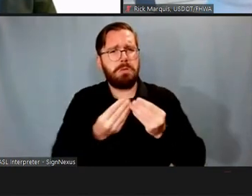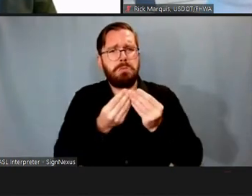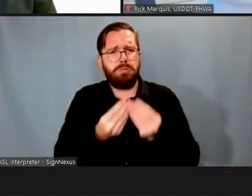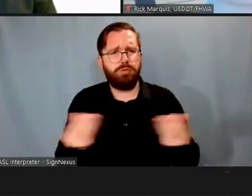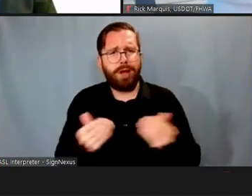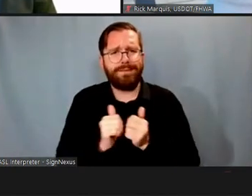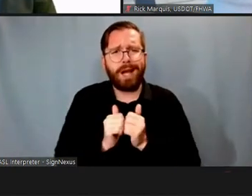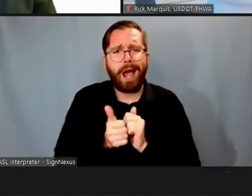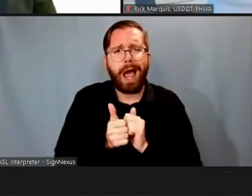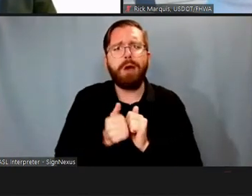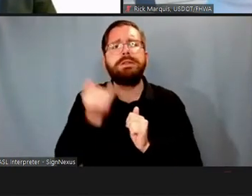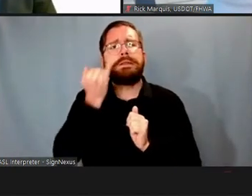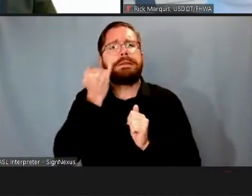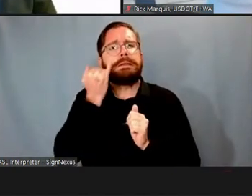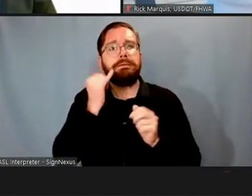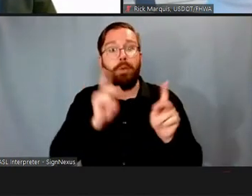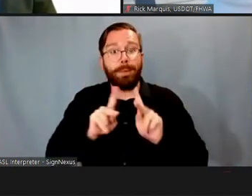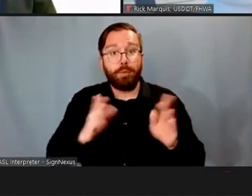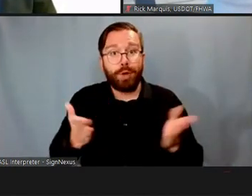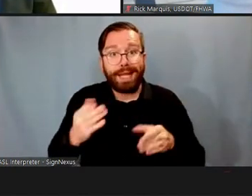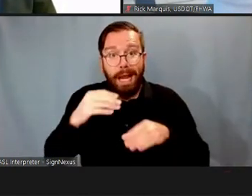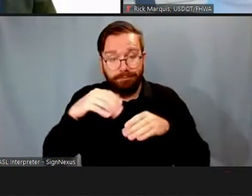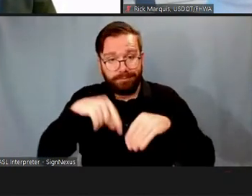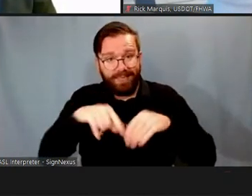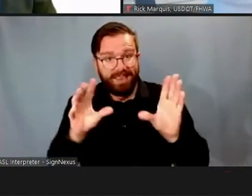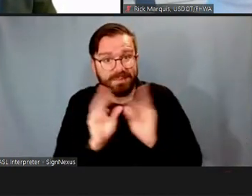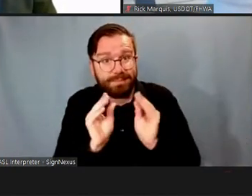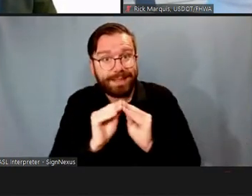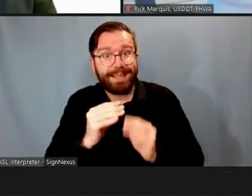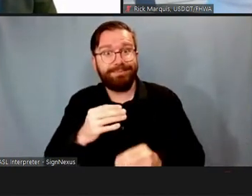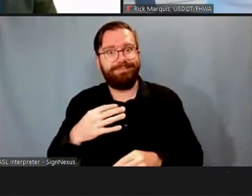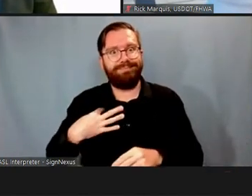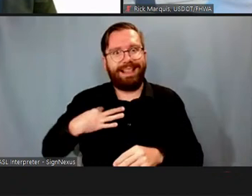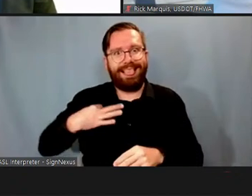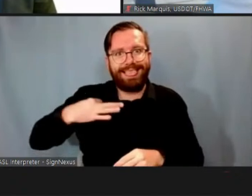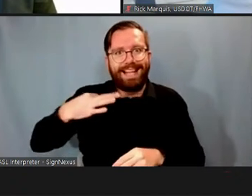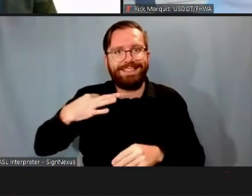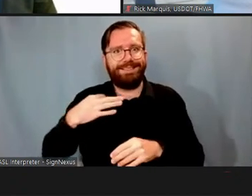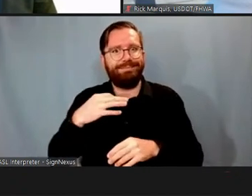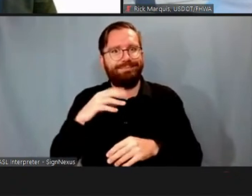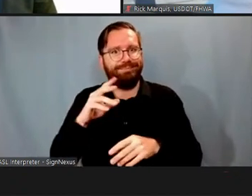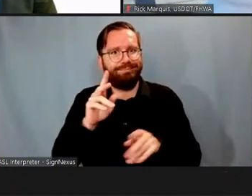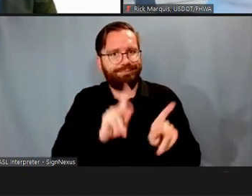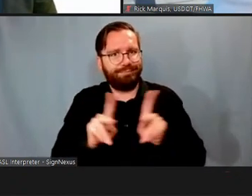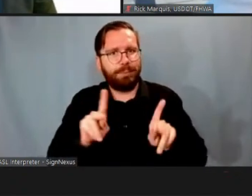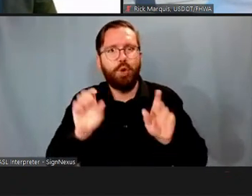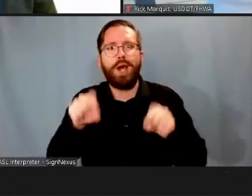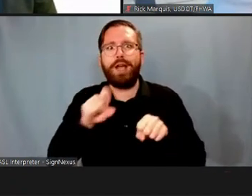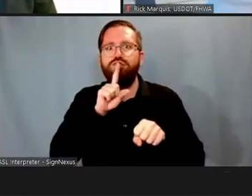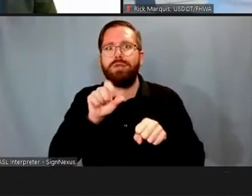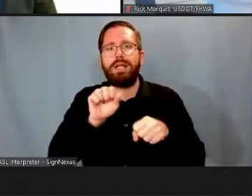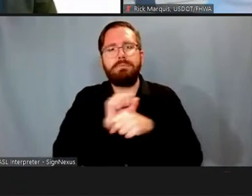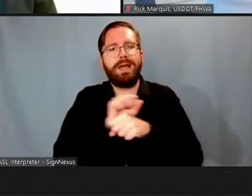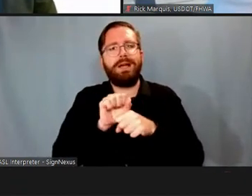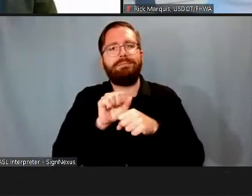call can actually support uh micromobility options in their neighborhood